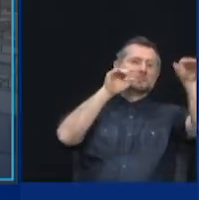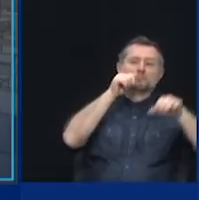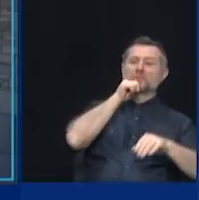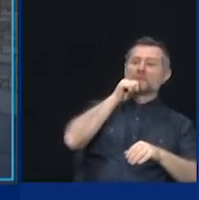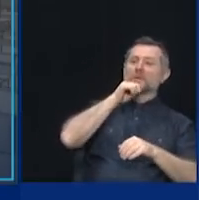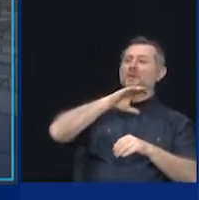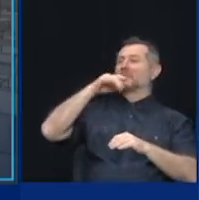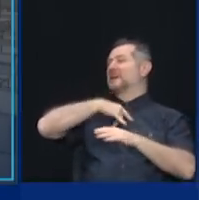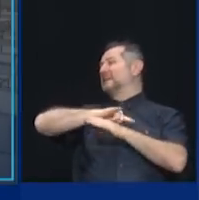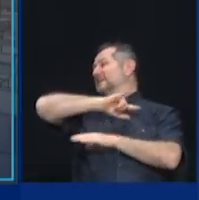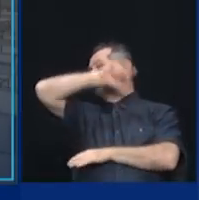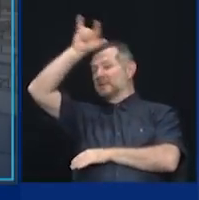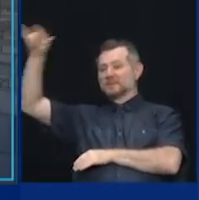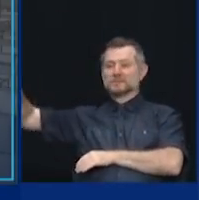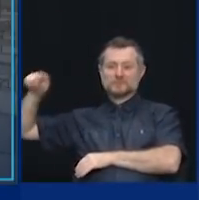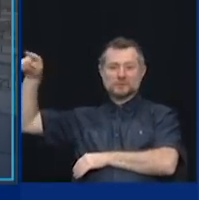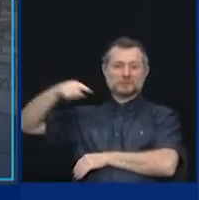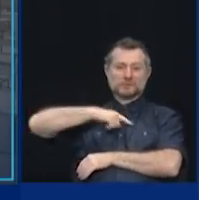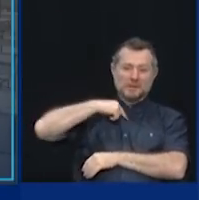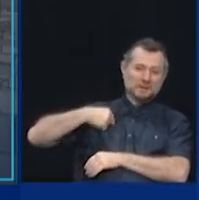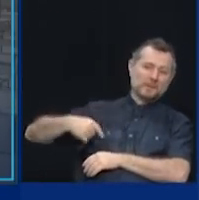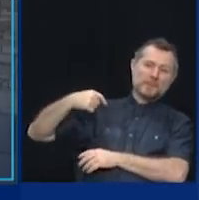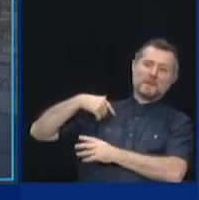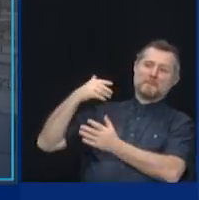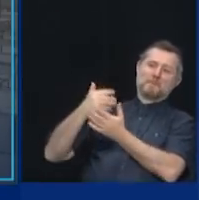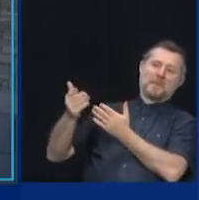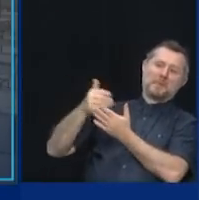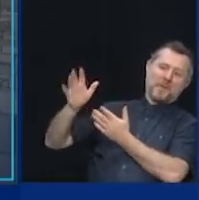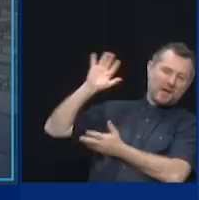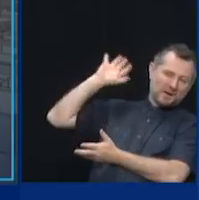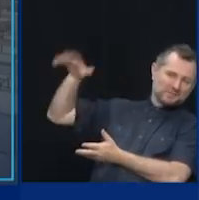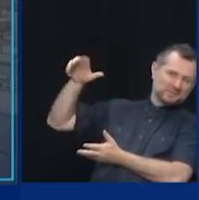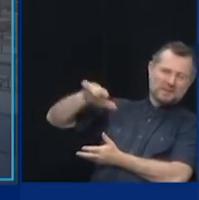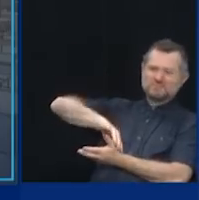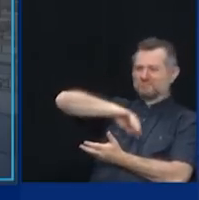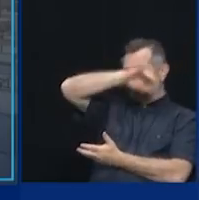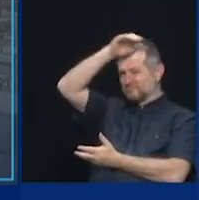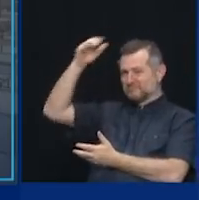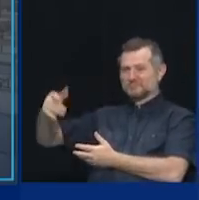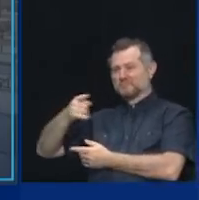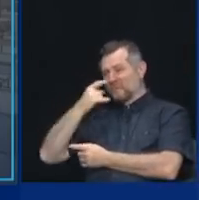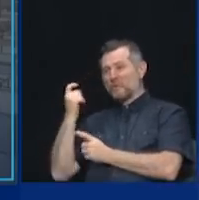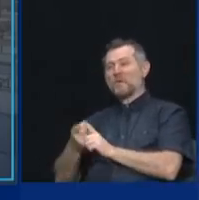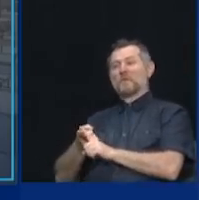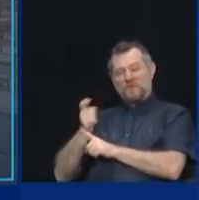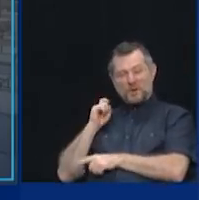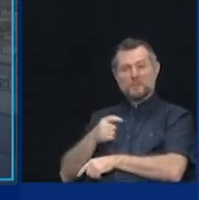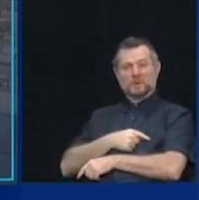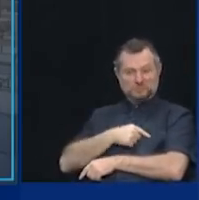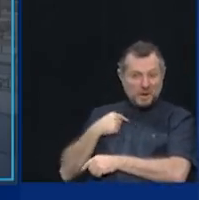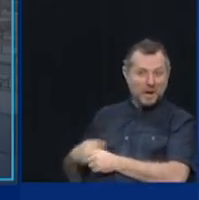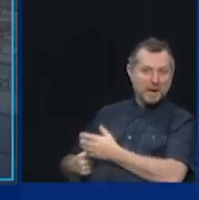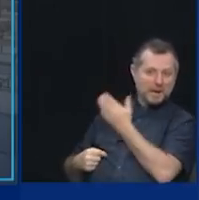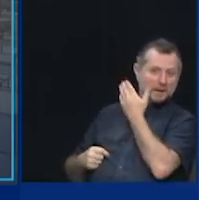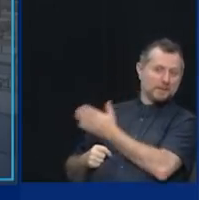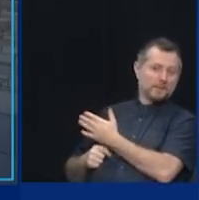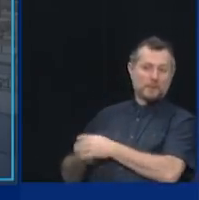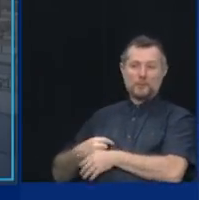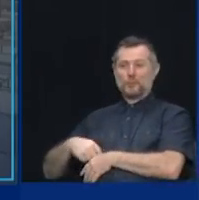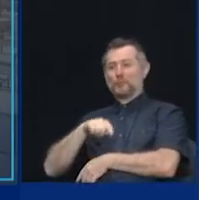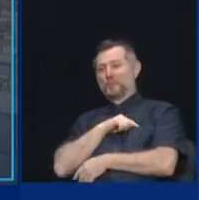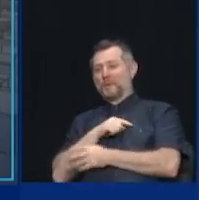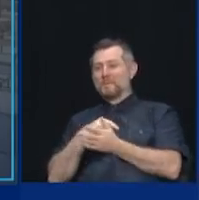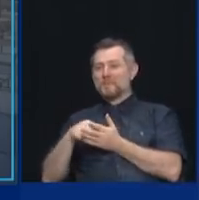to China to buy masks from China. Masks that we were paying 70 cents